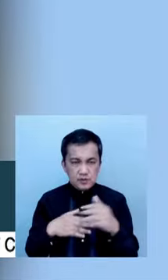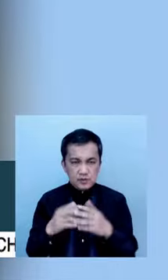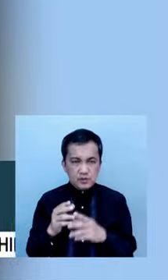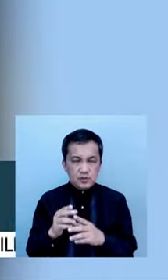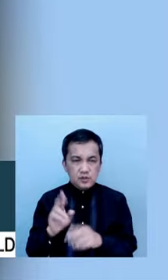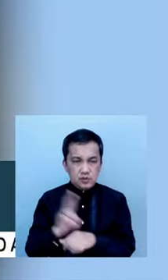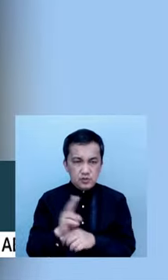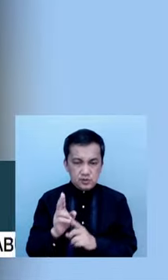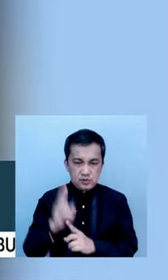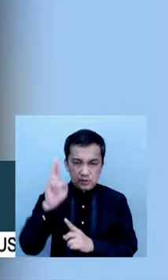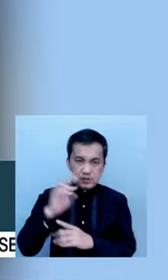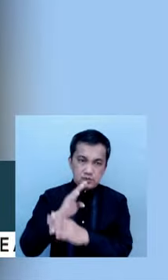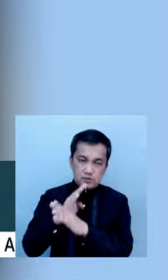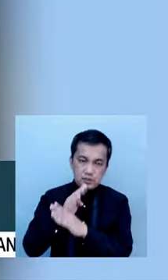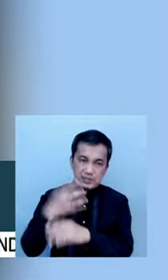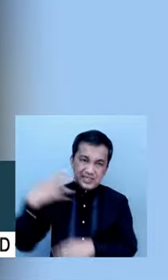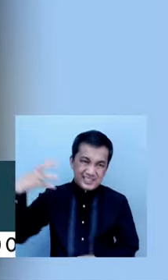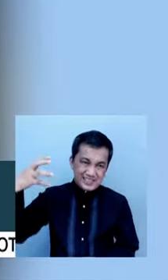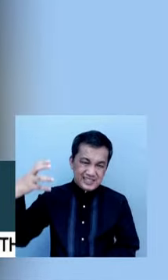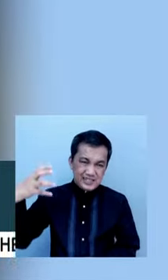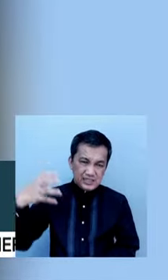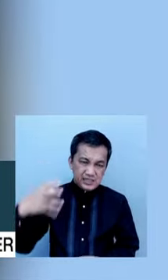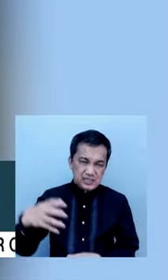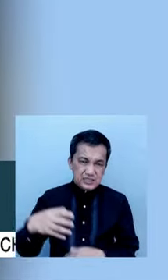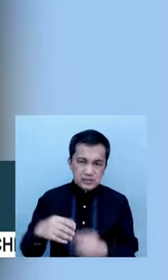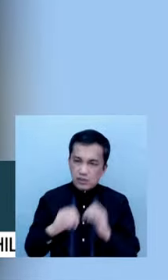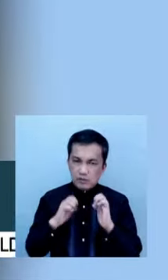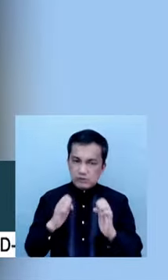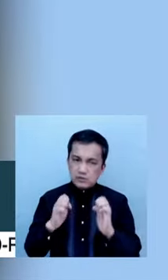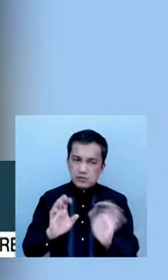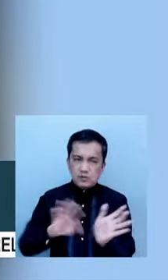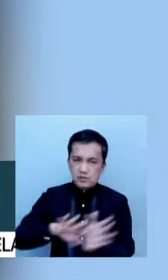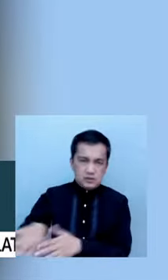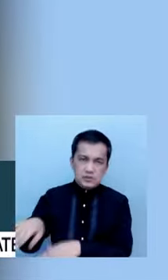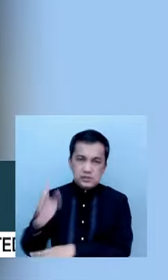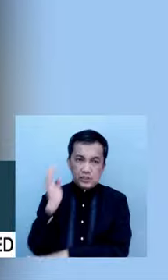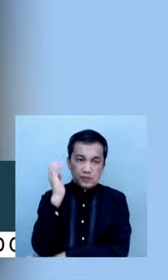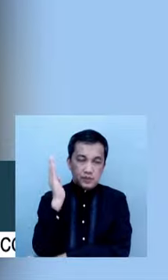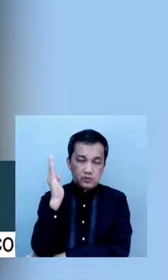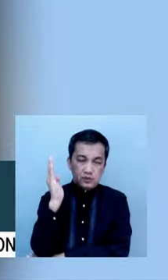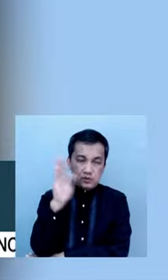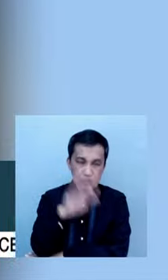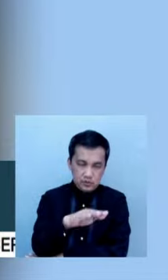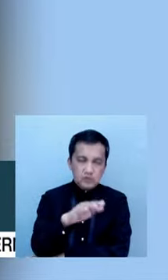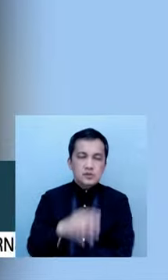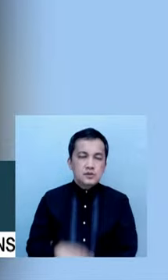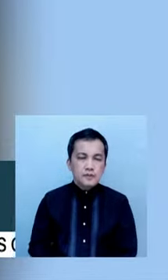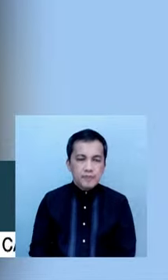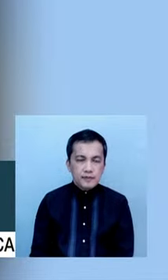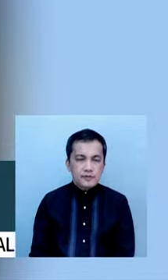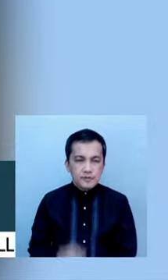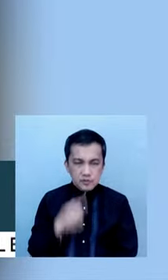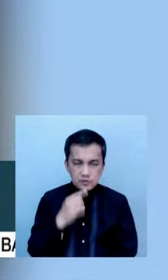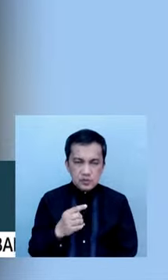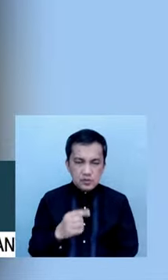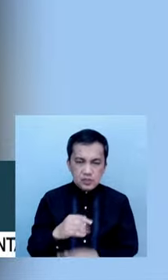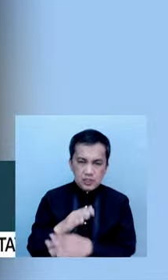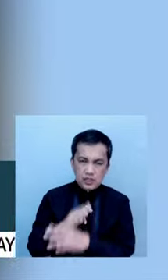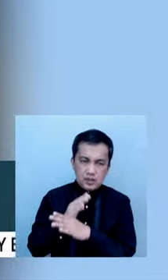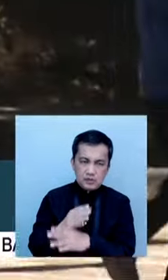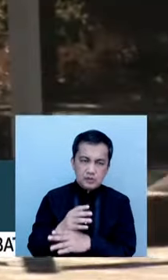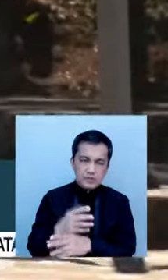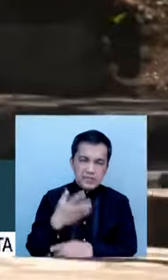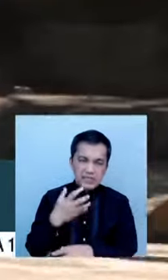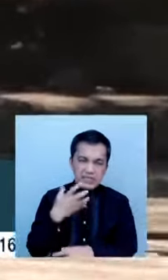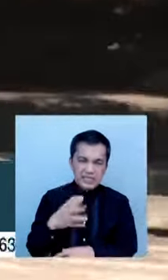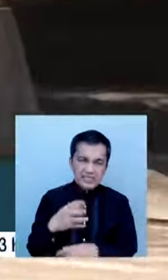sun protection, do away from strenuous activities at noontime and afternoon, and hydrate frequently to prevent heat stress.